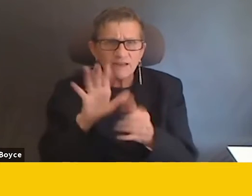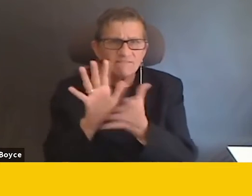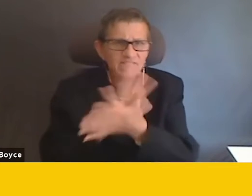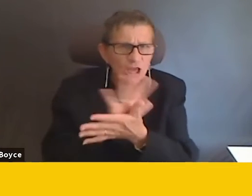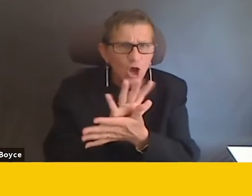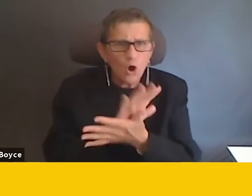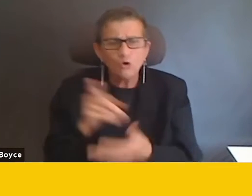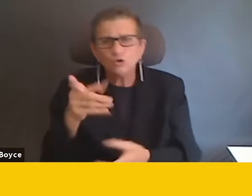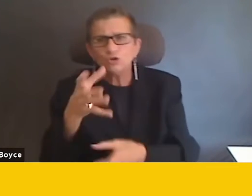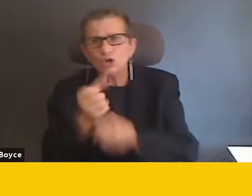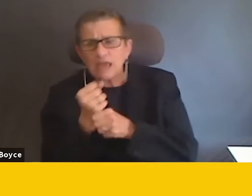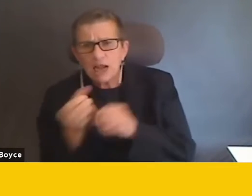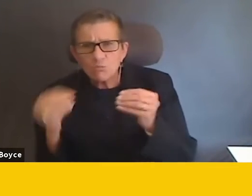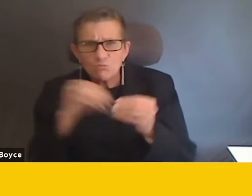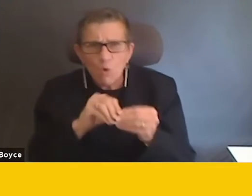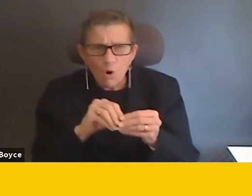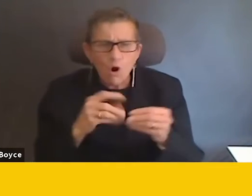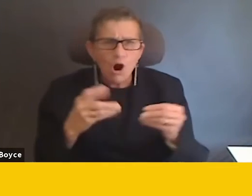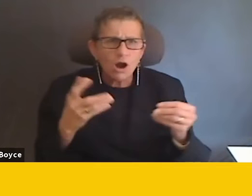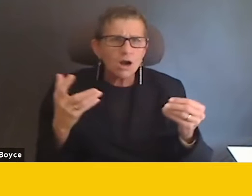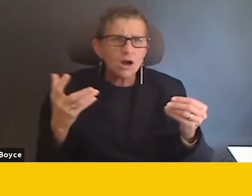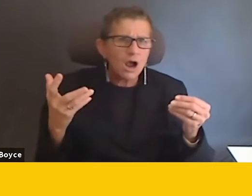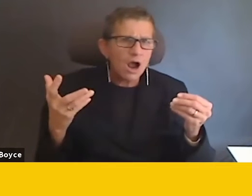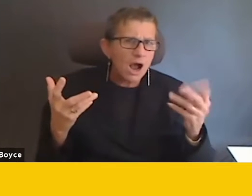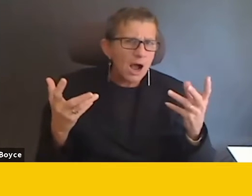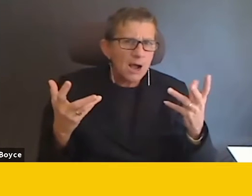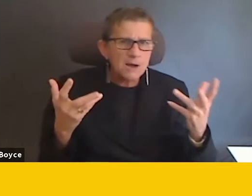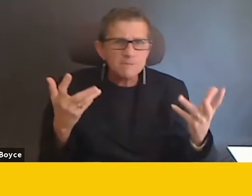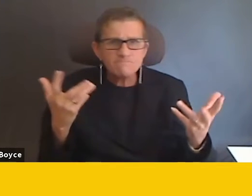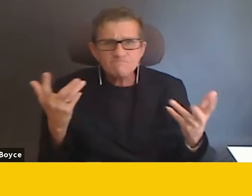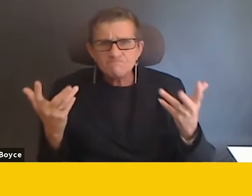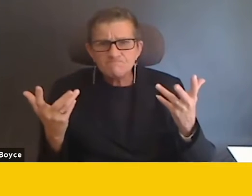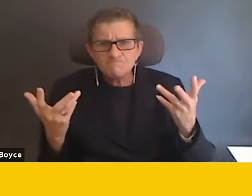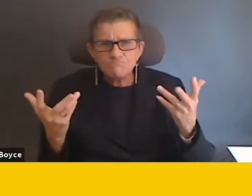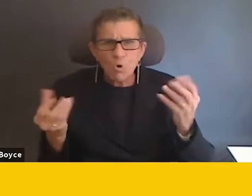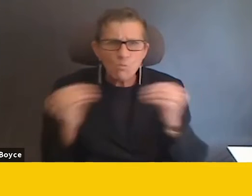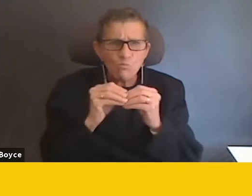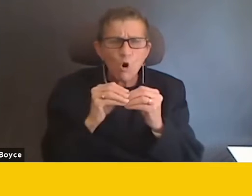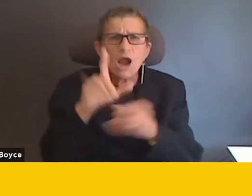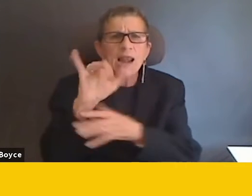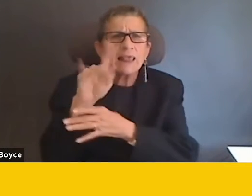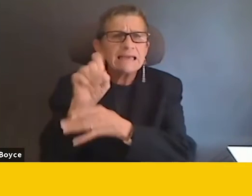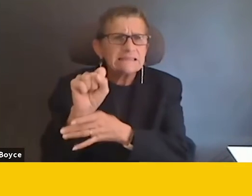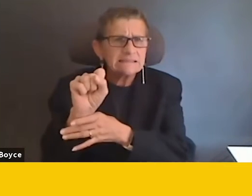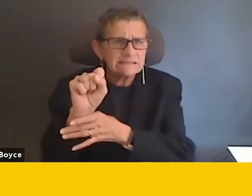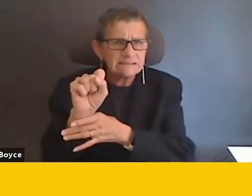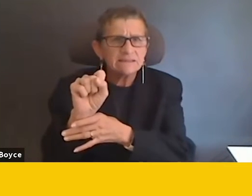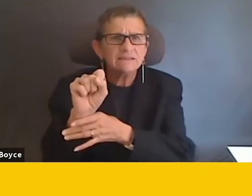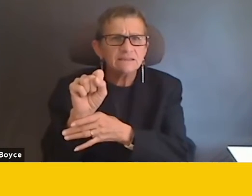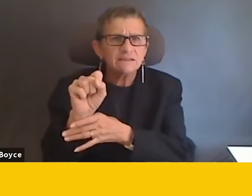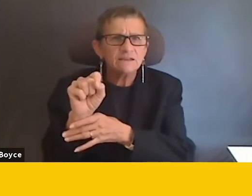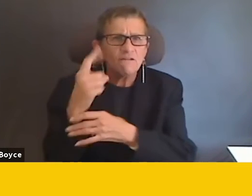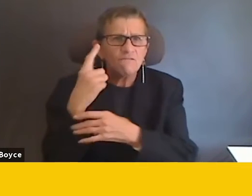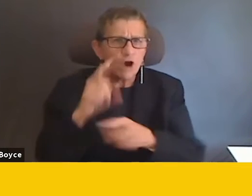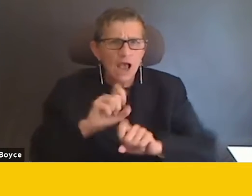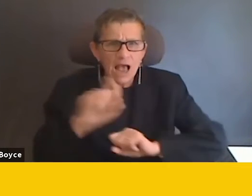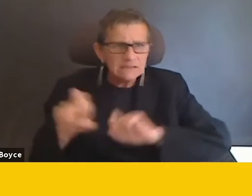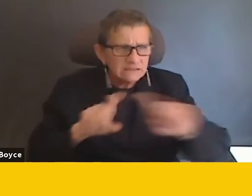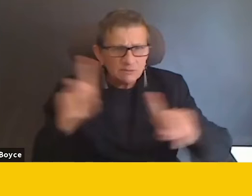getting more. You get more links to ask if people